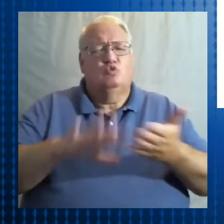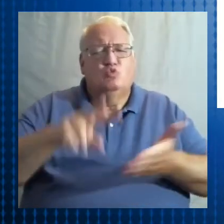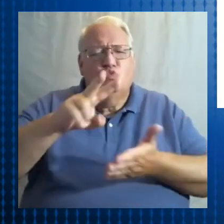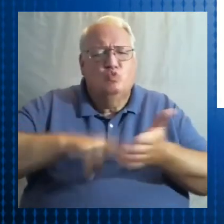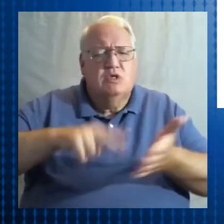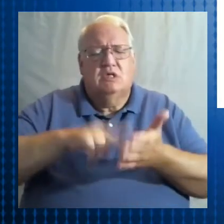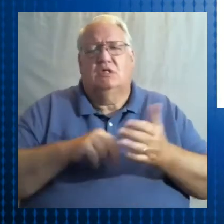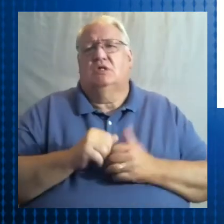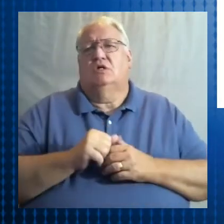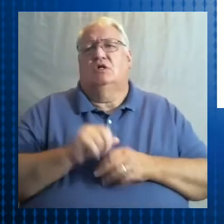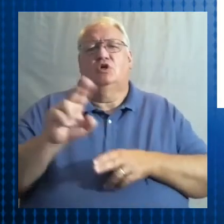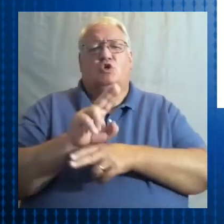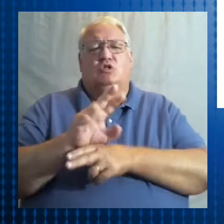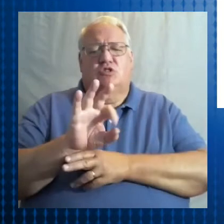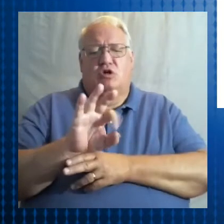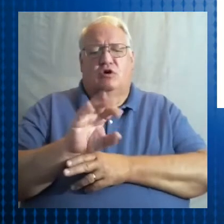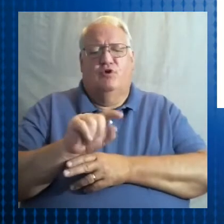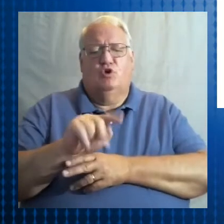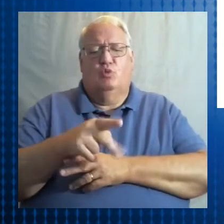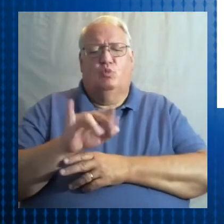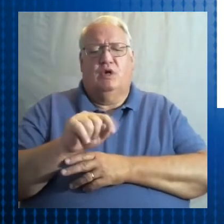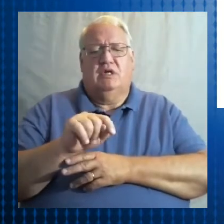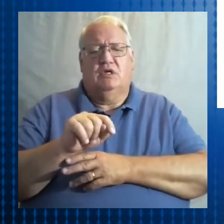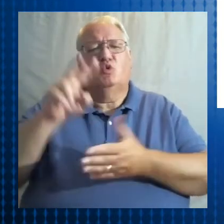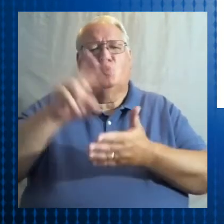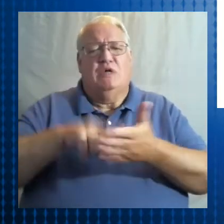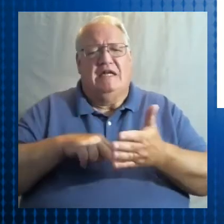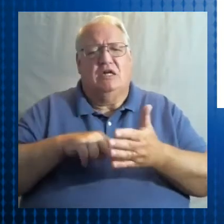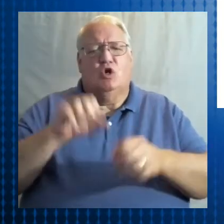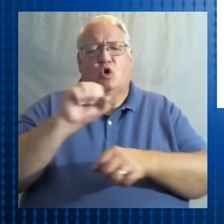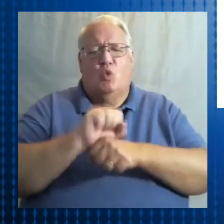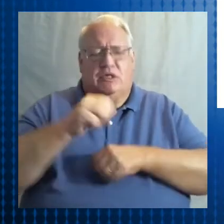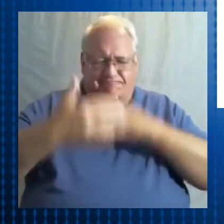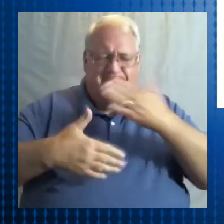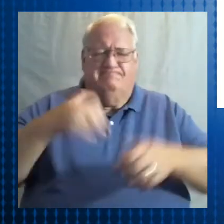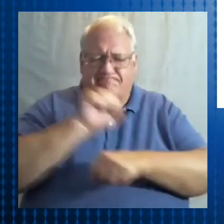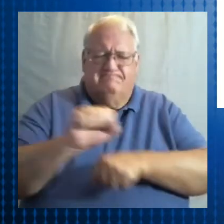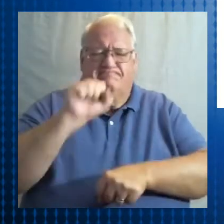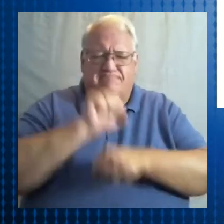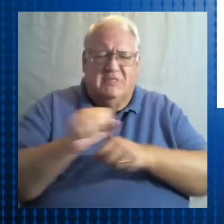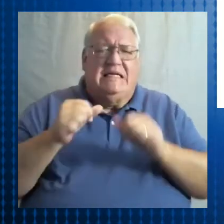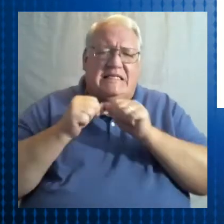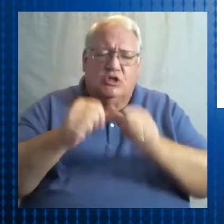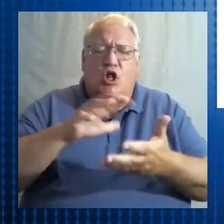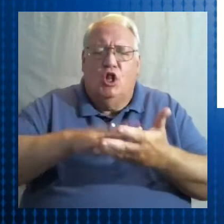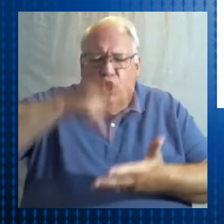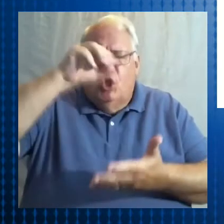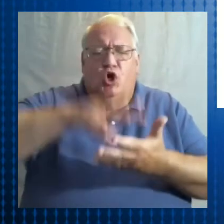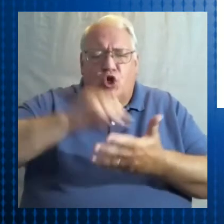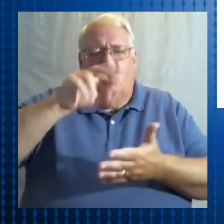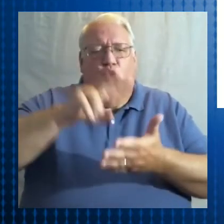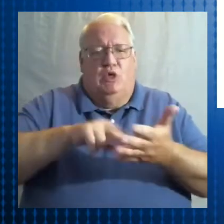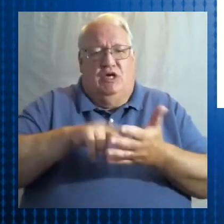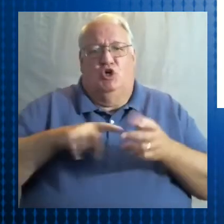she used footprint literacy and words their way to help her students continue to learn to read during